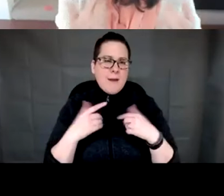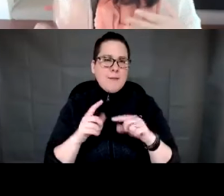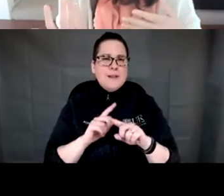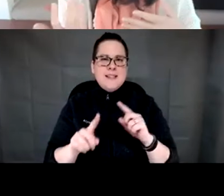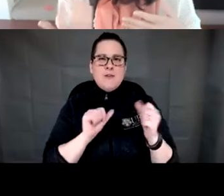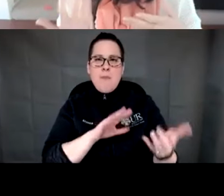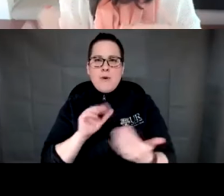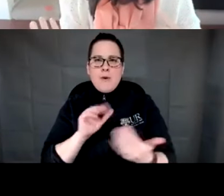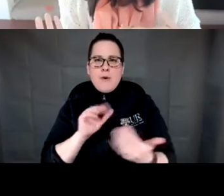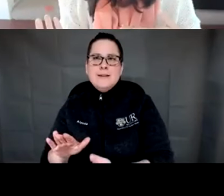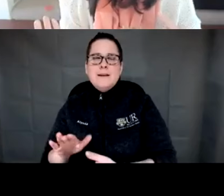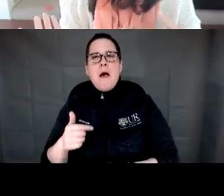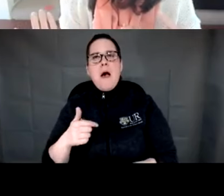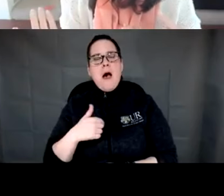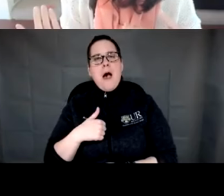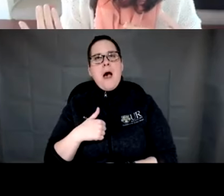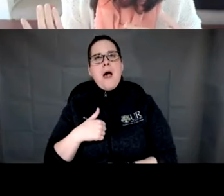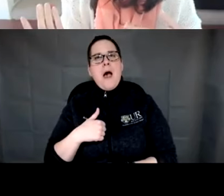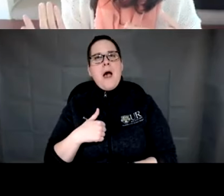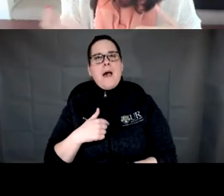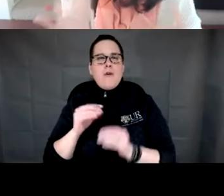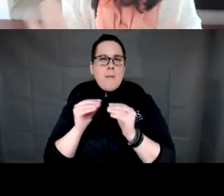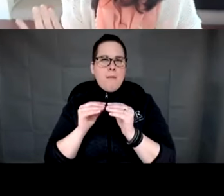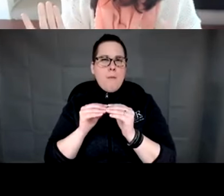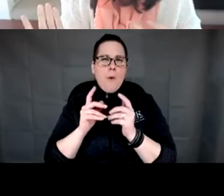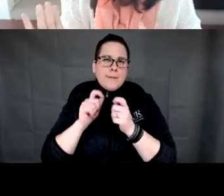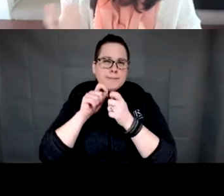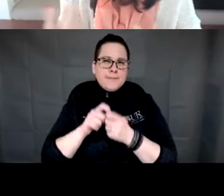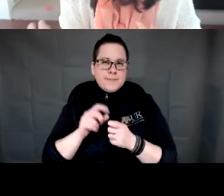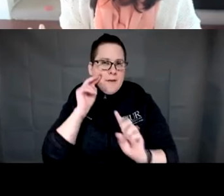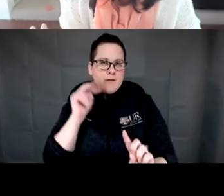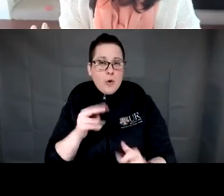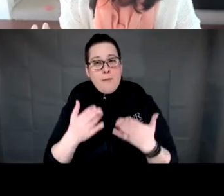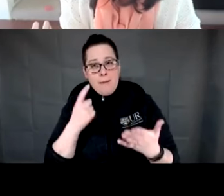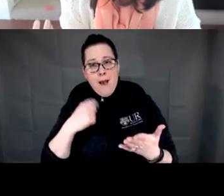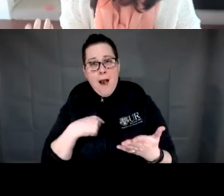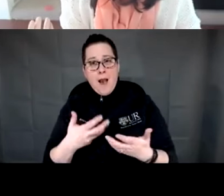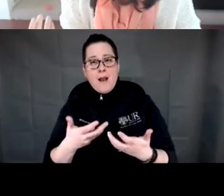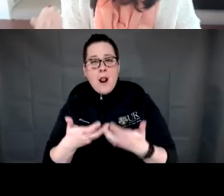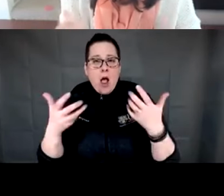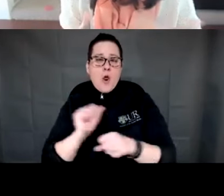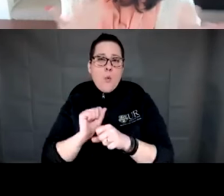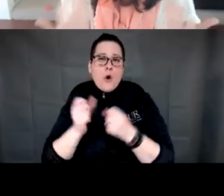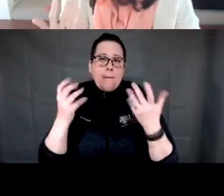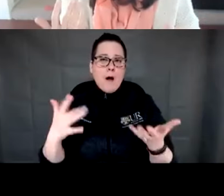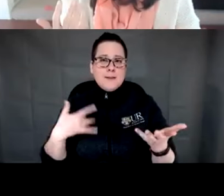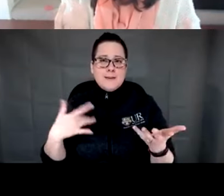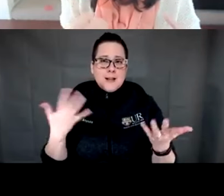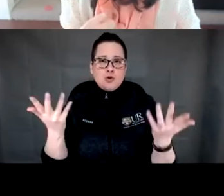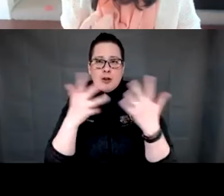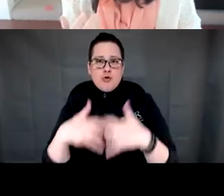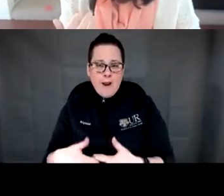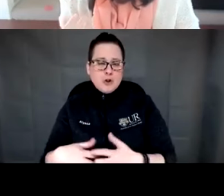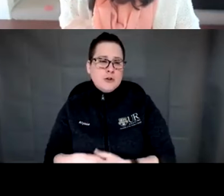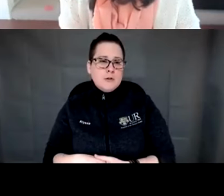I do have a slightly more nuanced view, I guess, and maybe that came from doing so much work on multisensory integration. Like on the one hand,